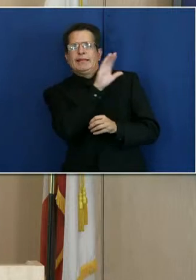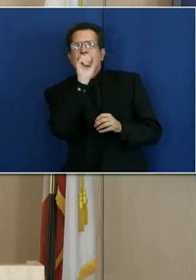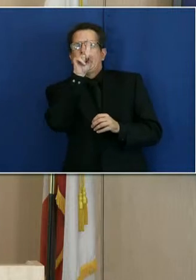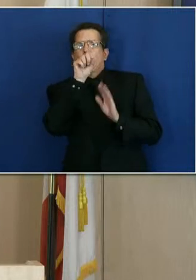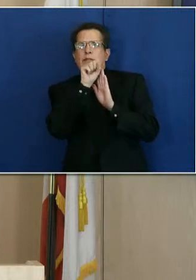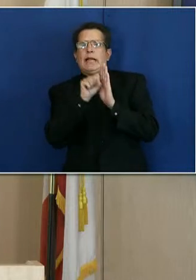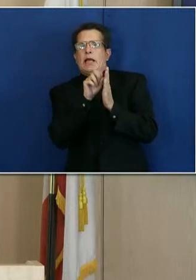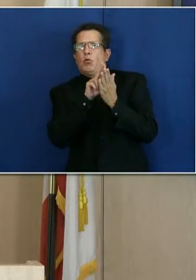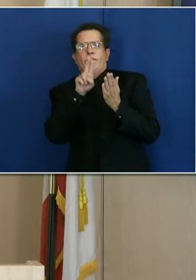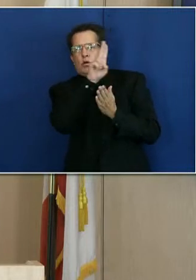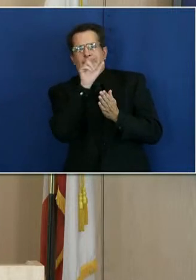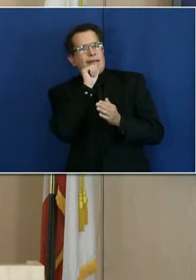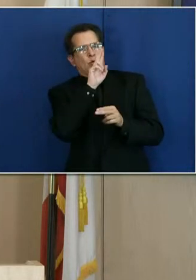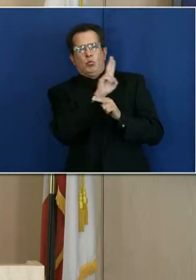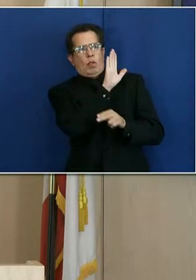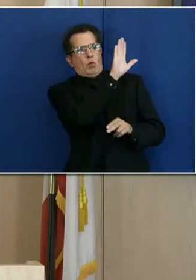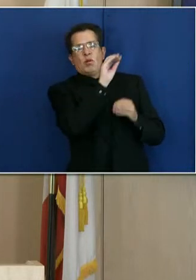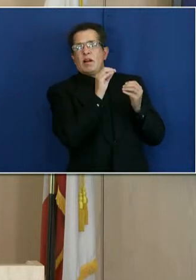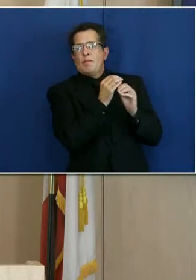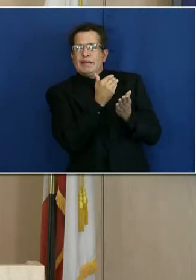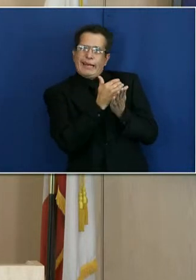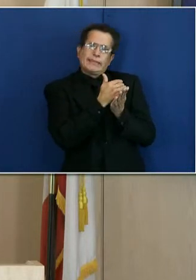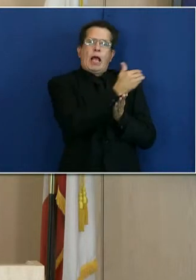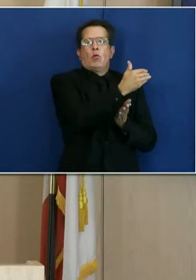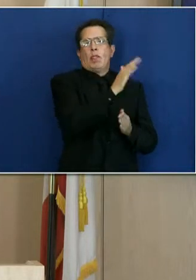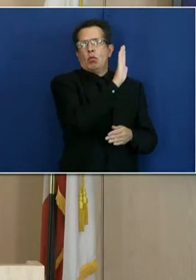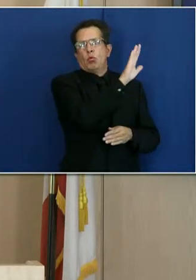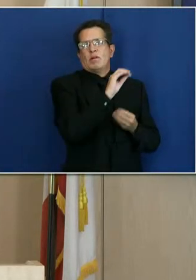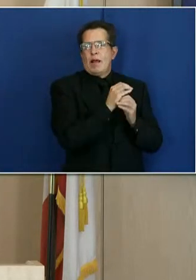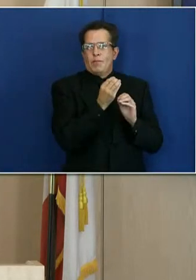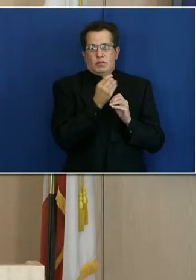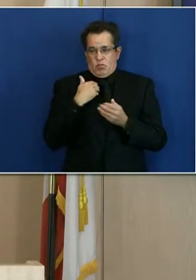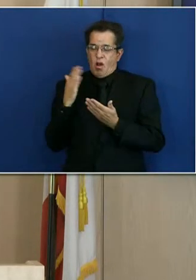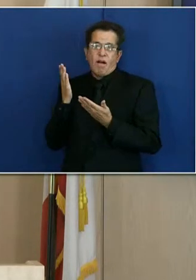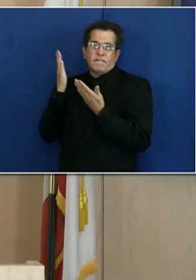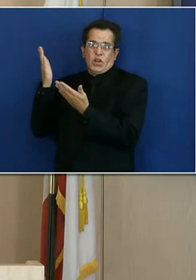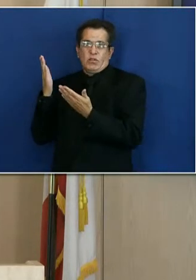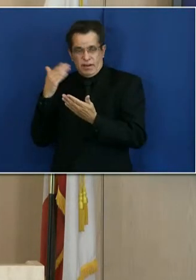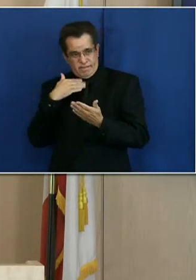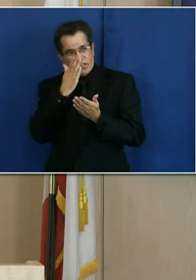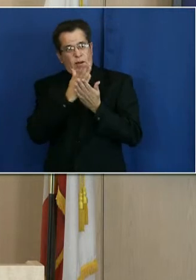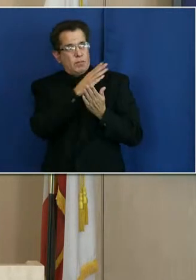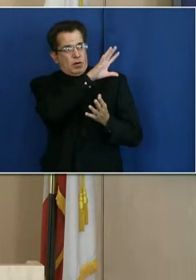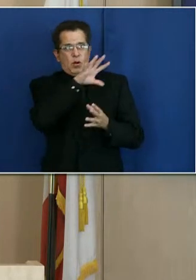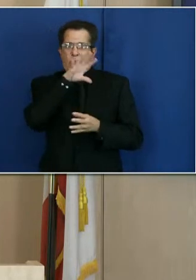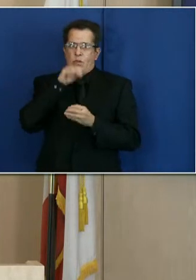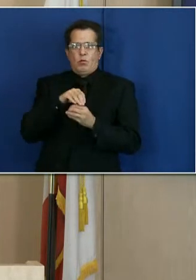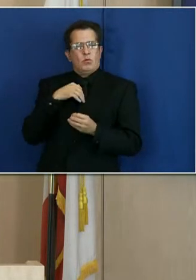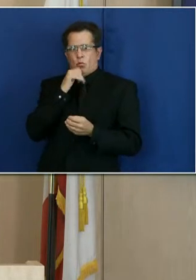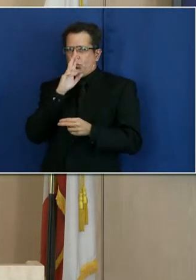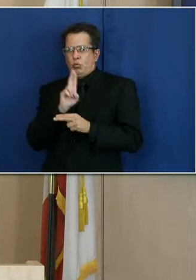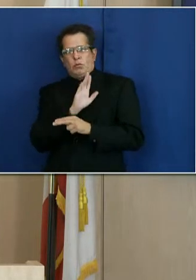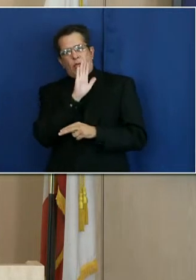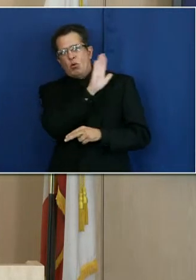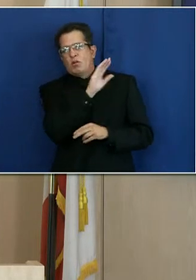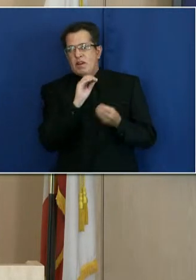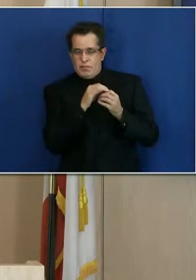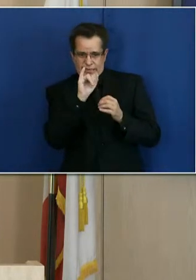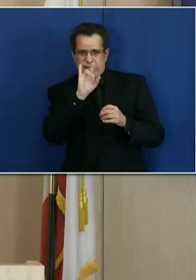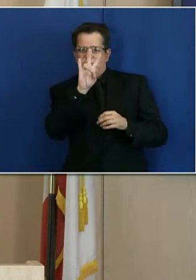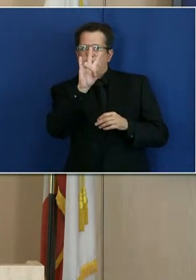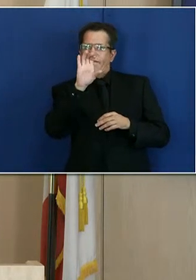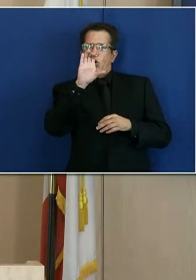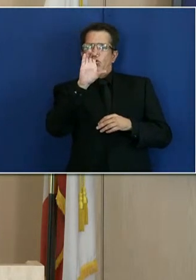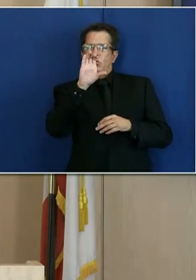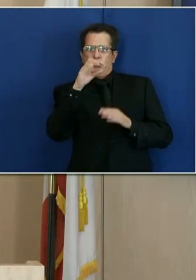the approximately 700 cases that we have right now from SDSU students. Of those 700 students, I